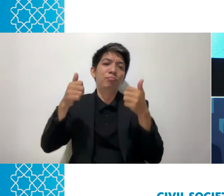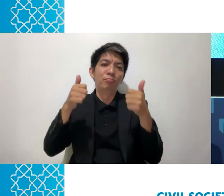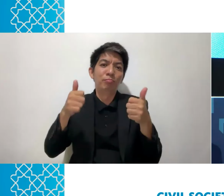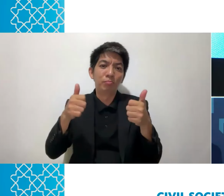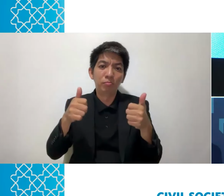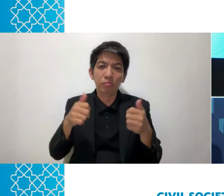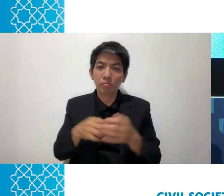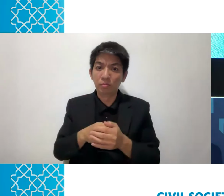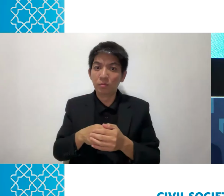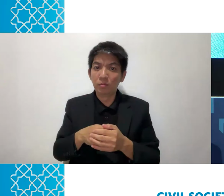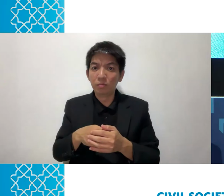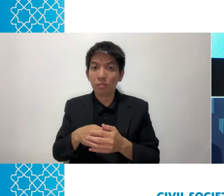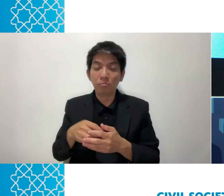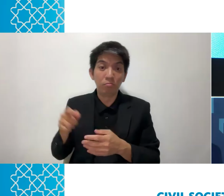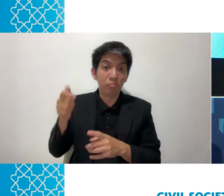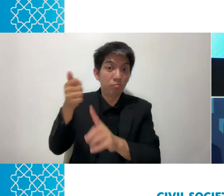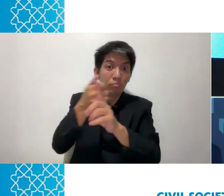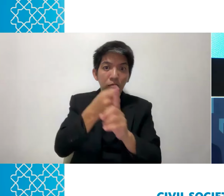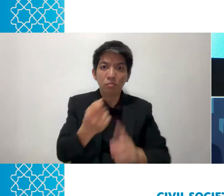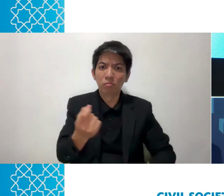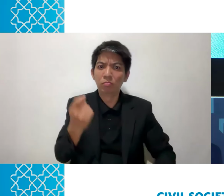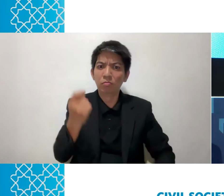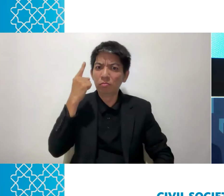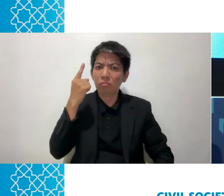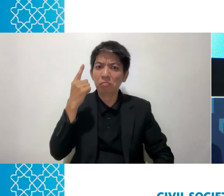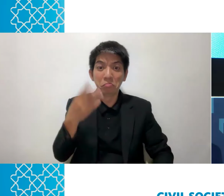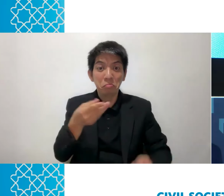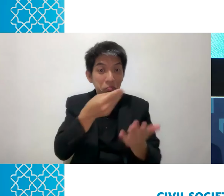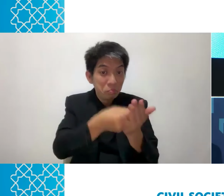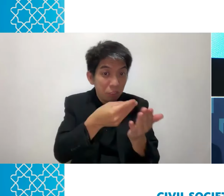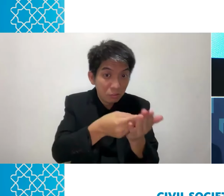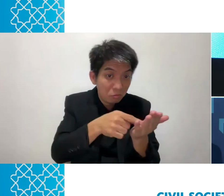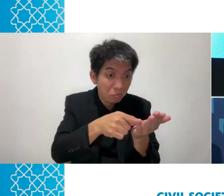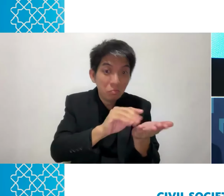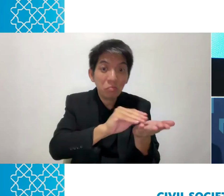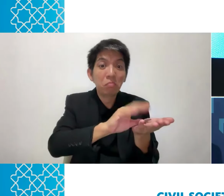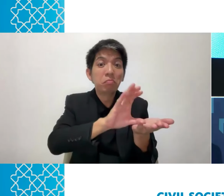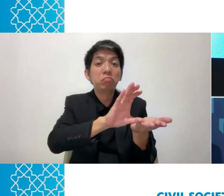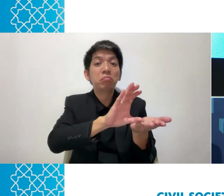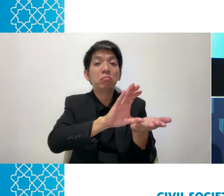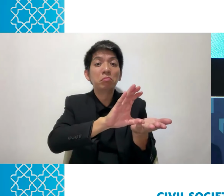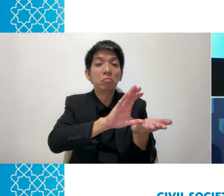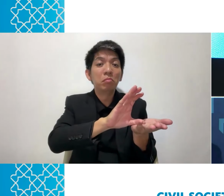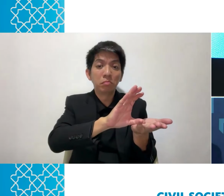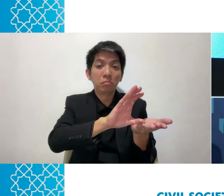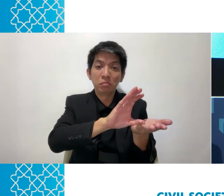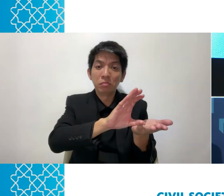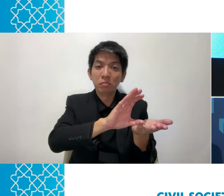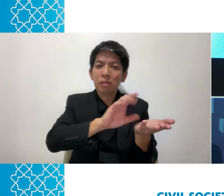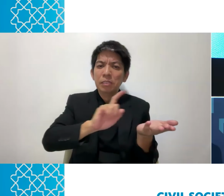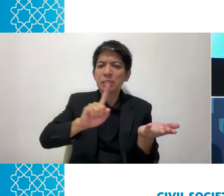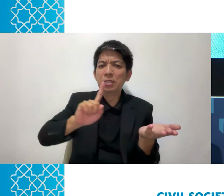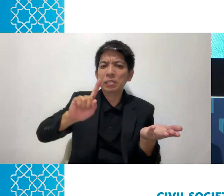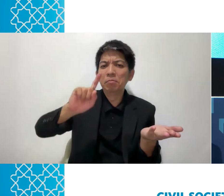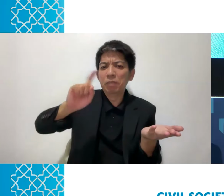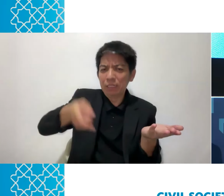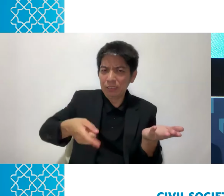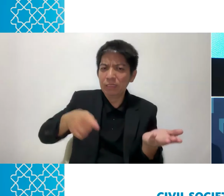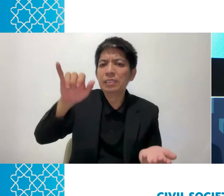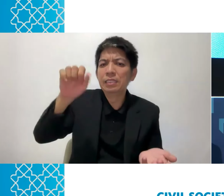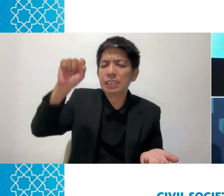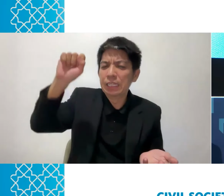returns. So we might need your help to translate those returns into the numbers, But yes, we are very proud when we say that this year